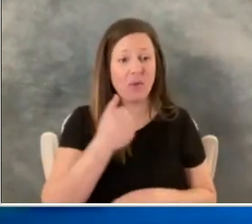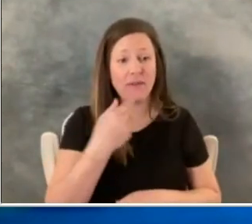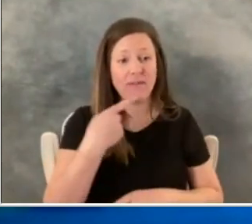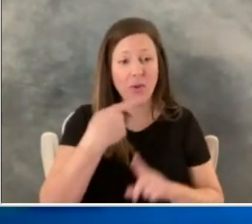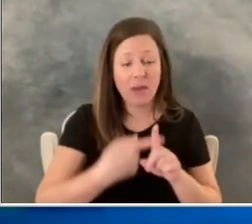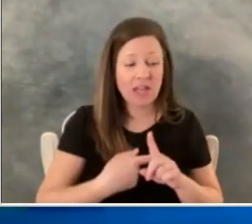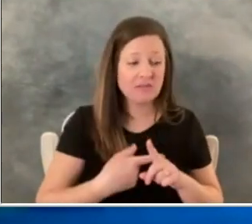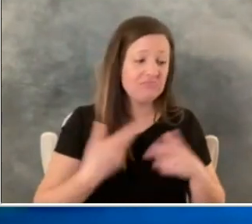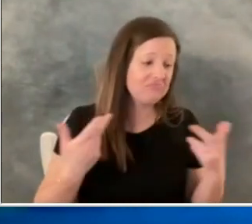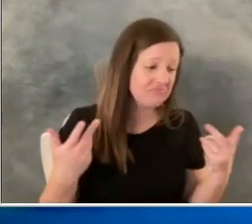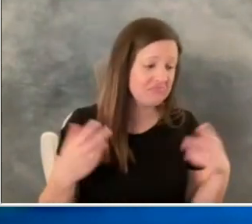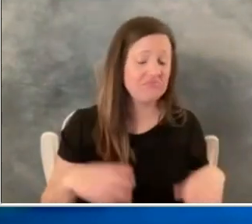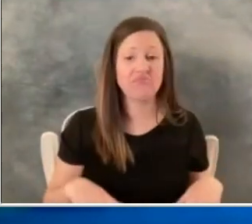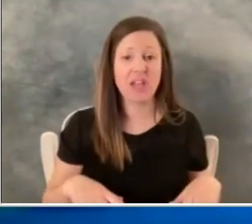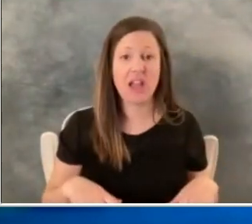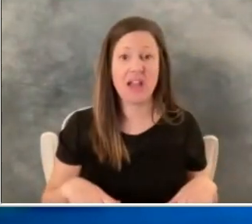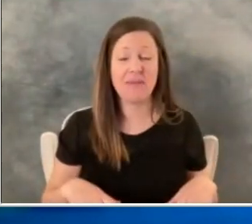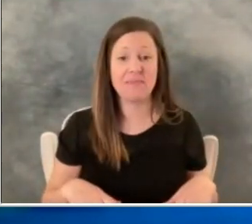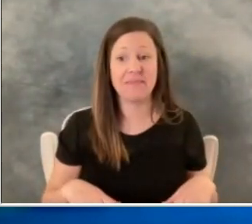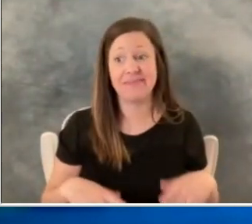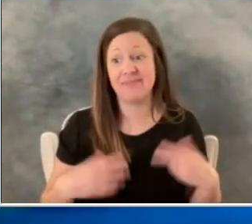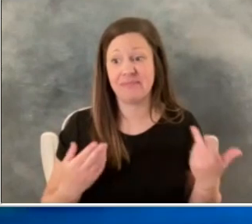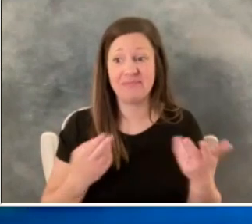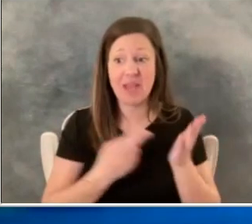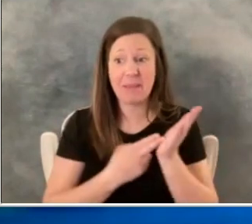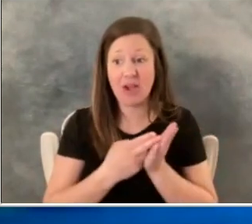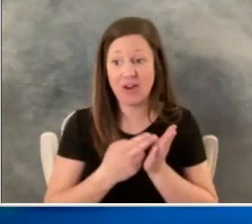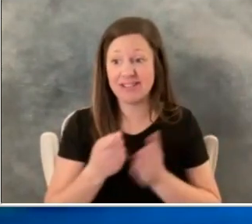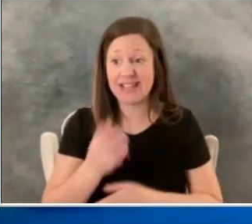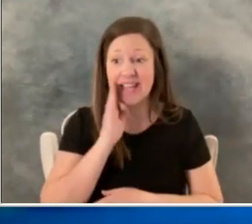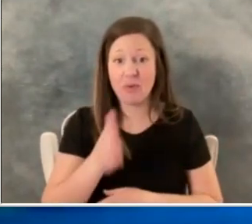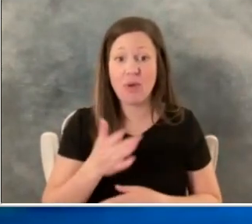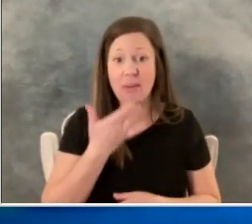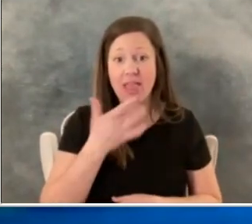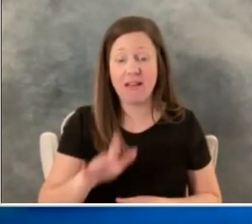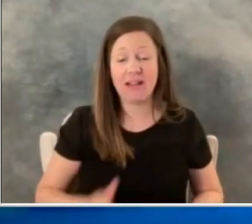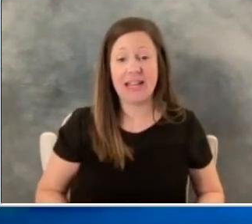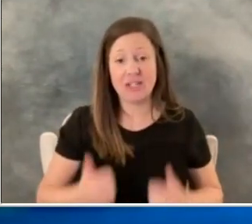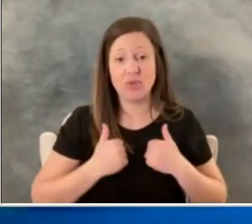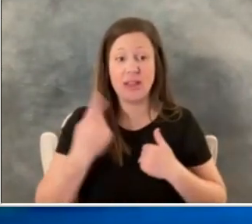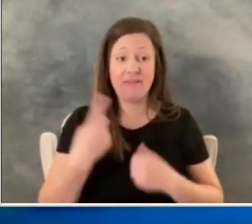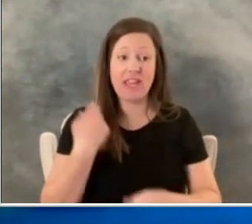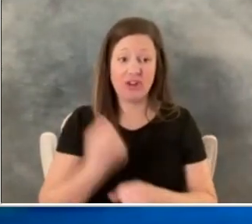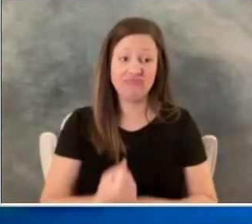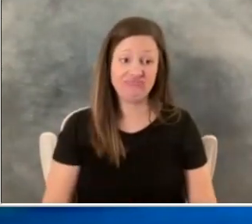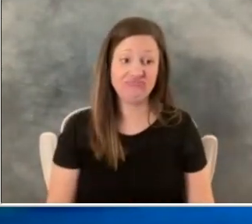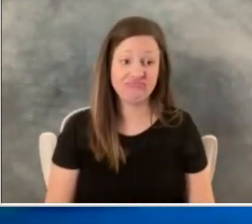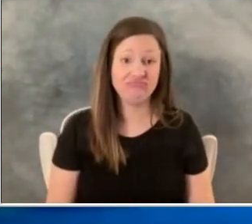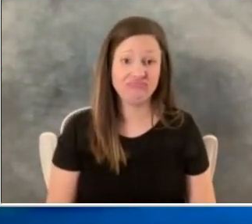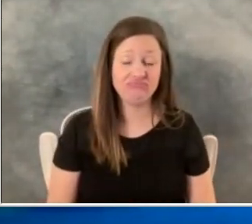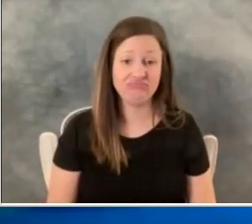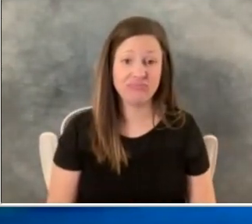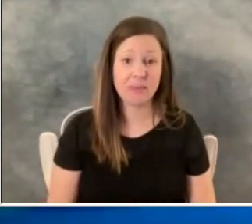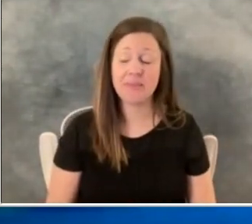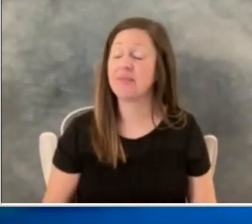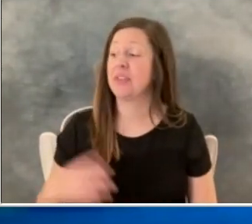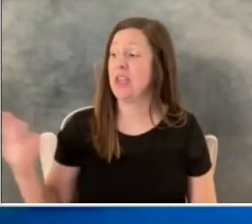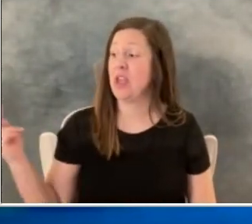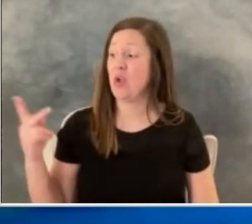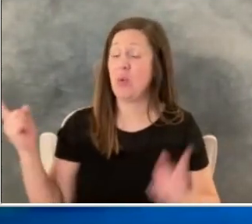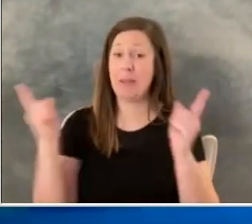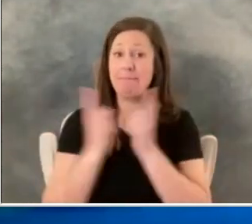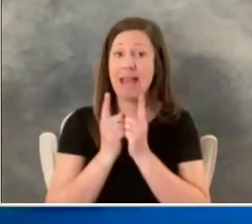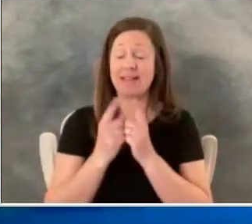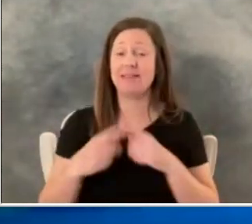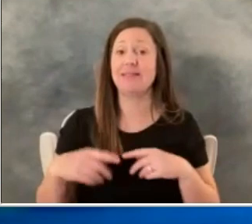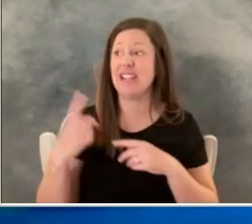Frankly, he would have been fortunate to live a year at that time. Yuri and I met a year ago, and he looks tremendously